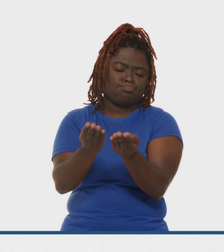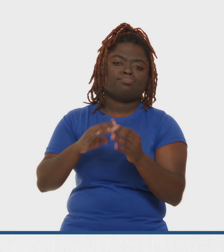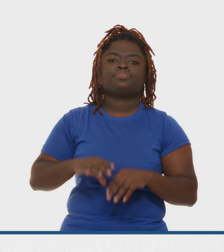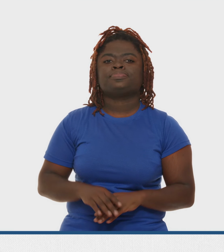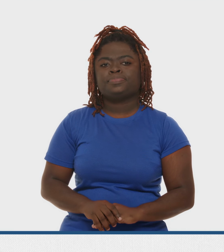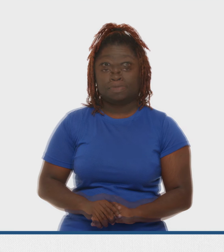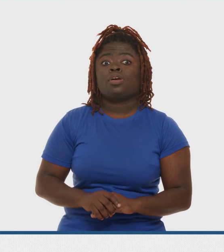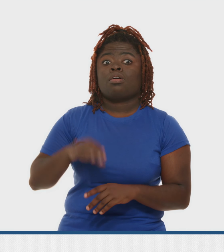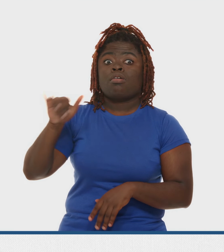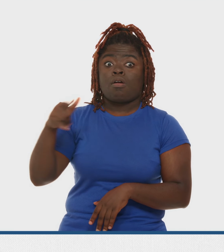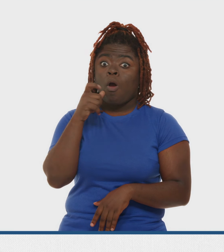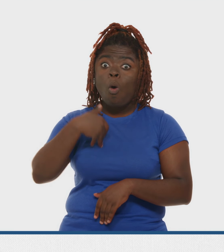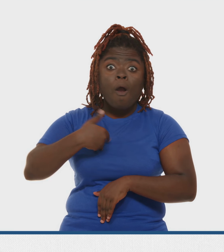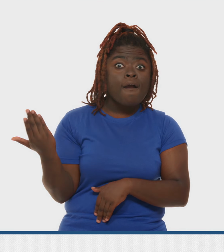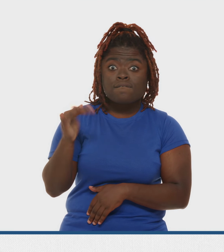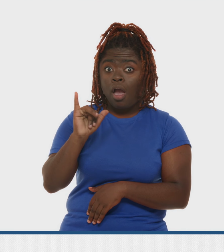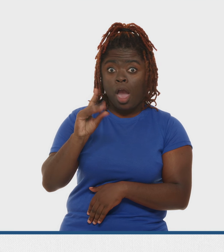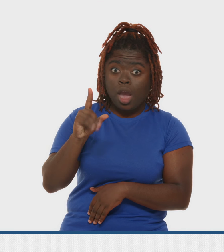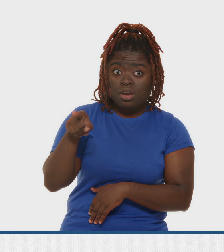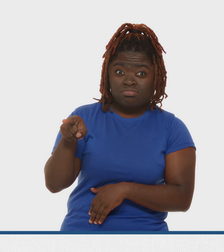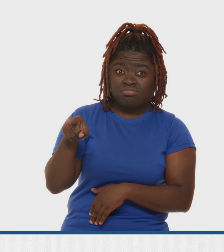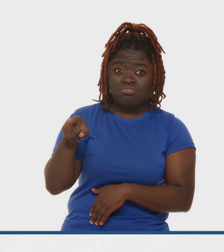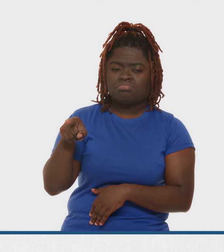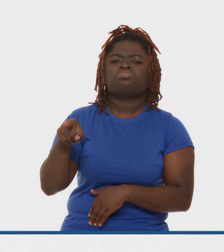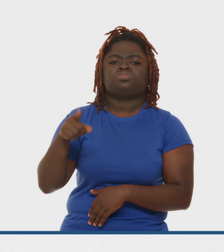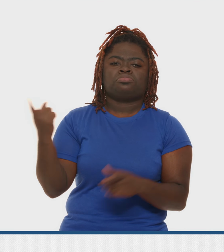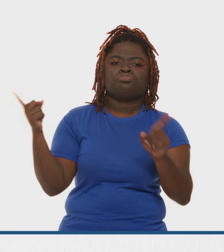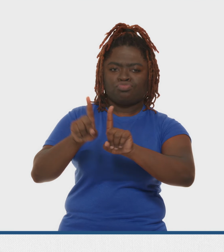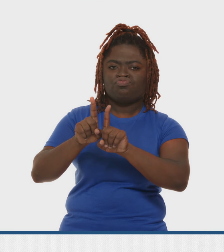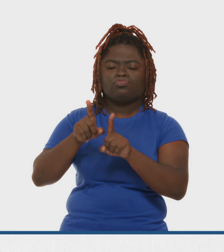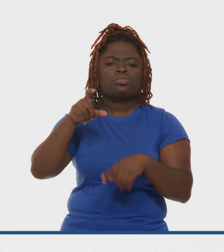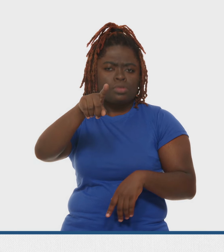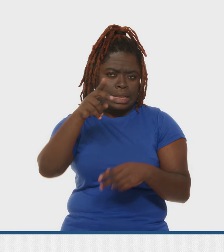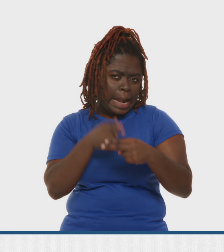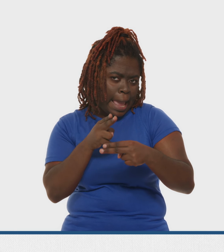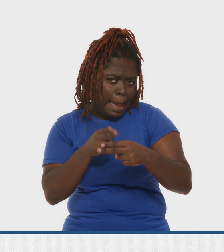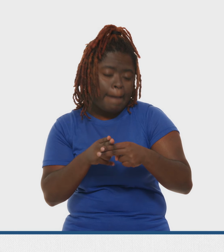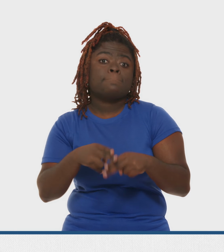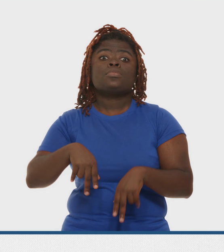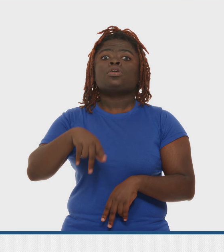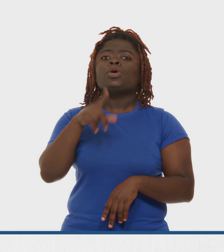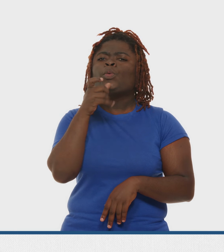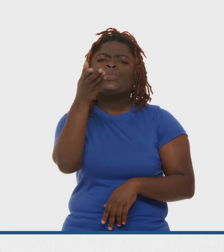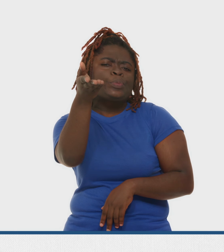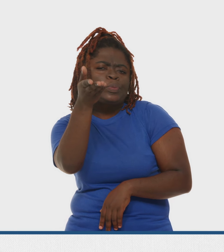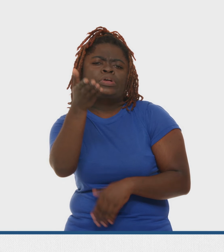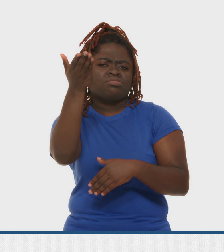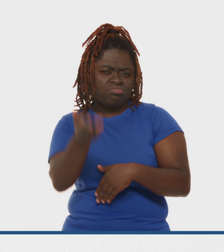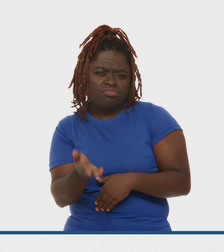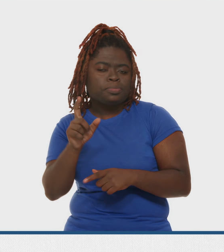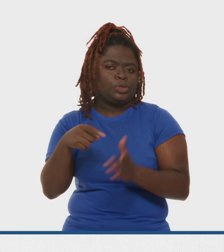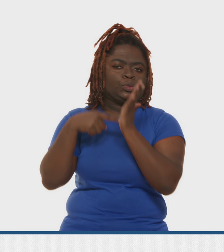places a tick on the voters list against the elector's name. Electors without voters ID will be required to take an oath or affirm to